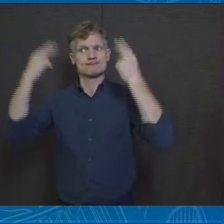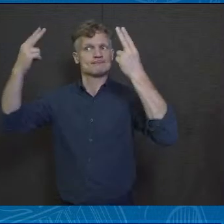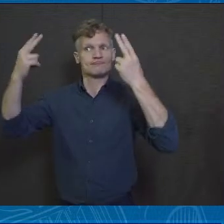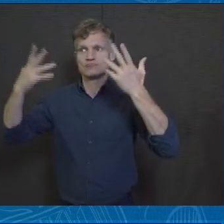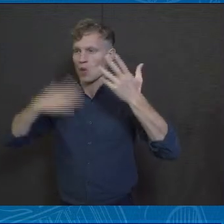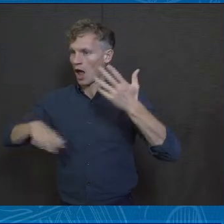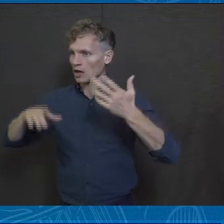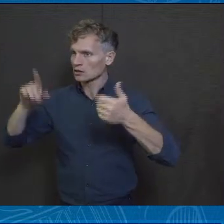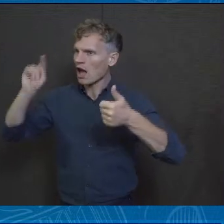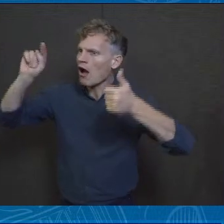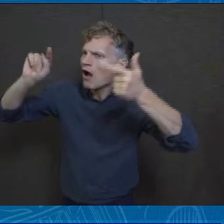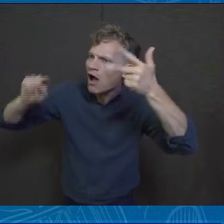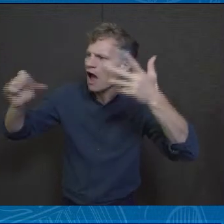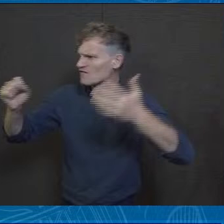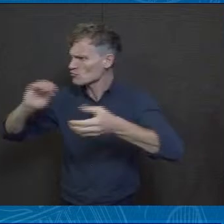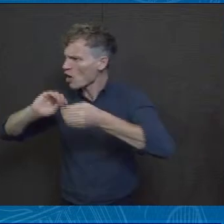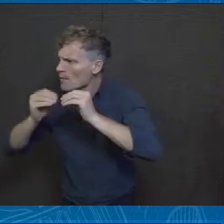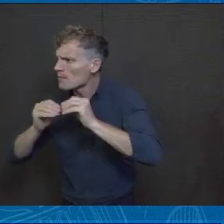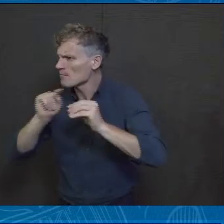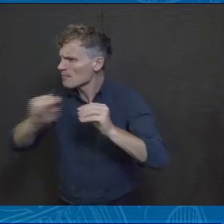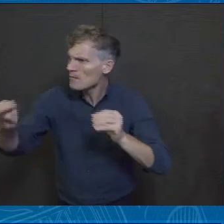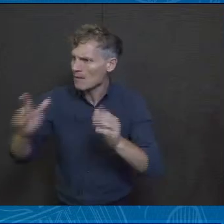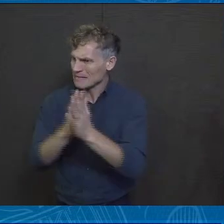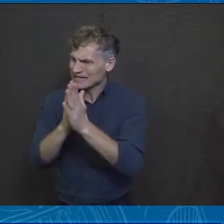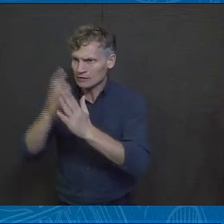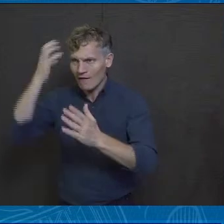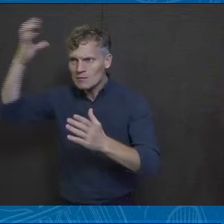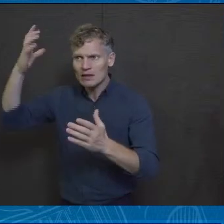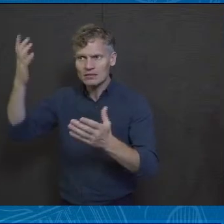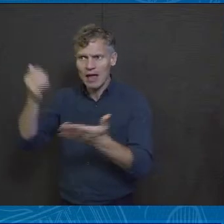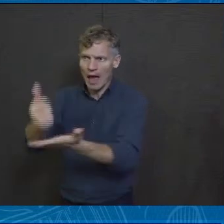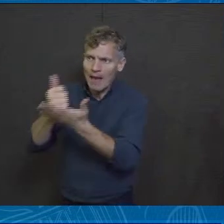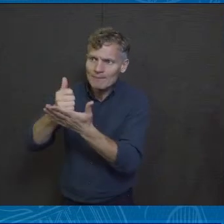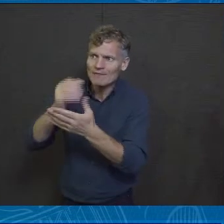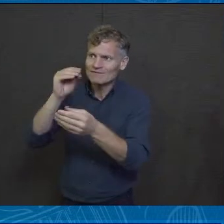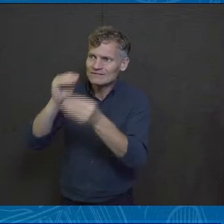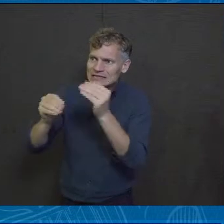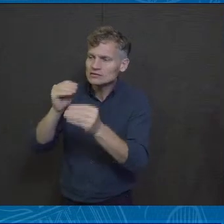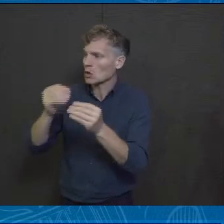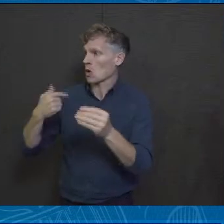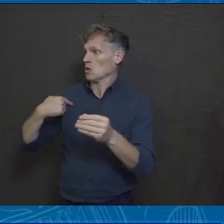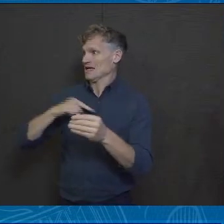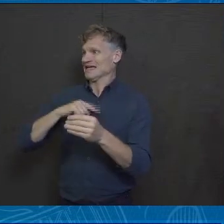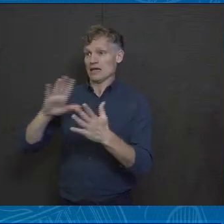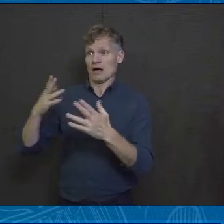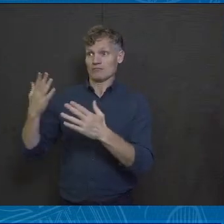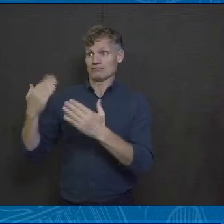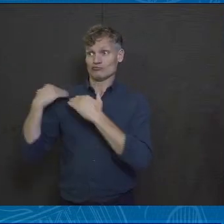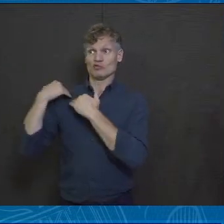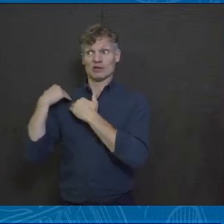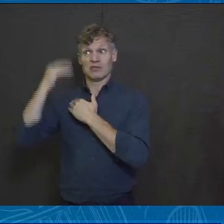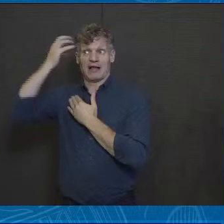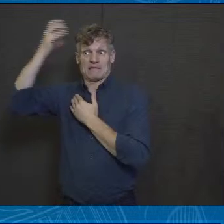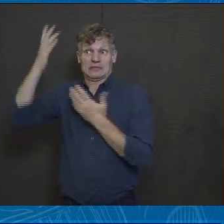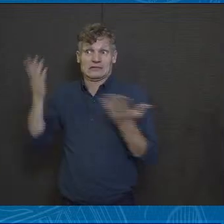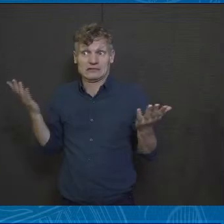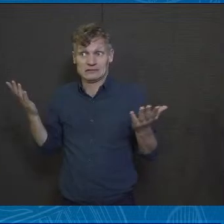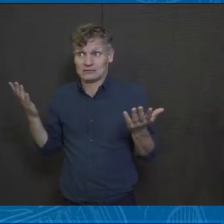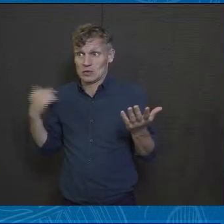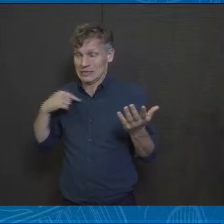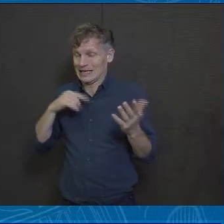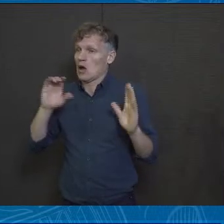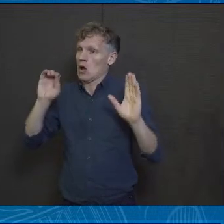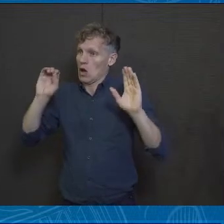problems. But being a government, what we do is actually we explain, we